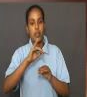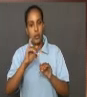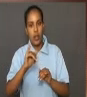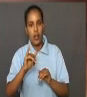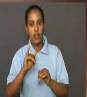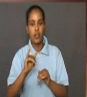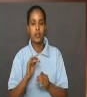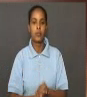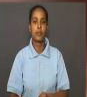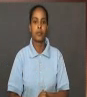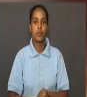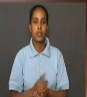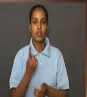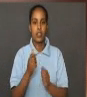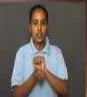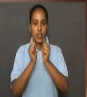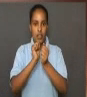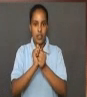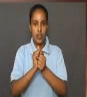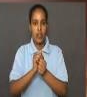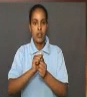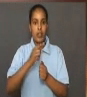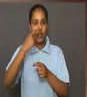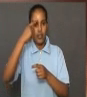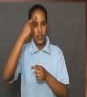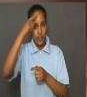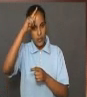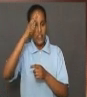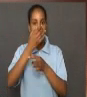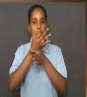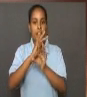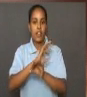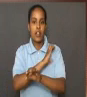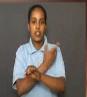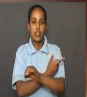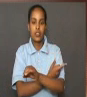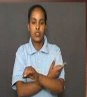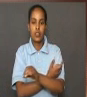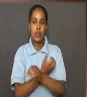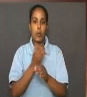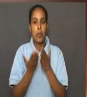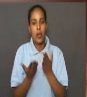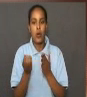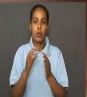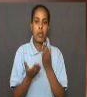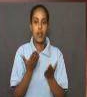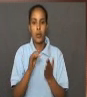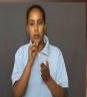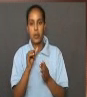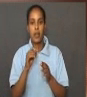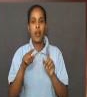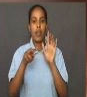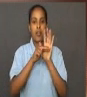well, then the change in Gibbs free energy may or may not be